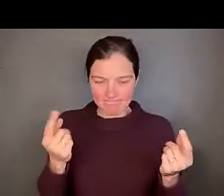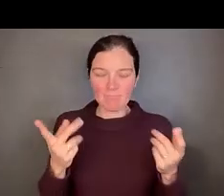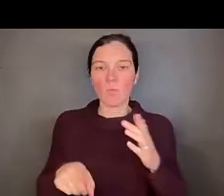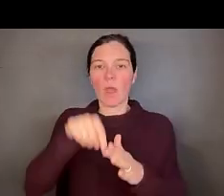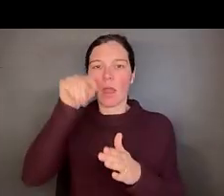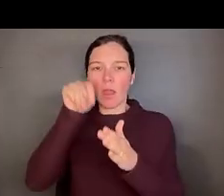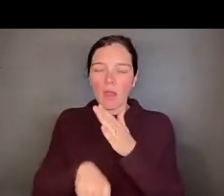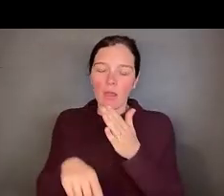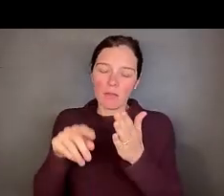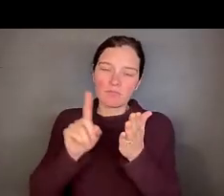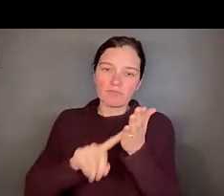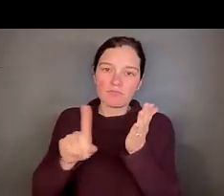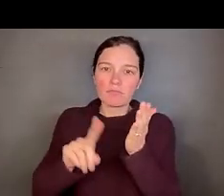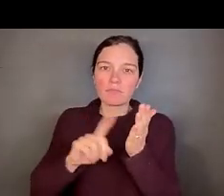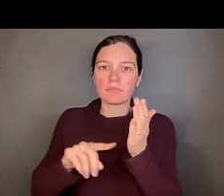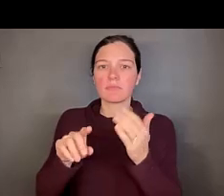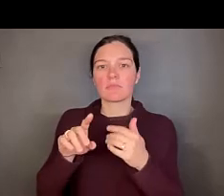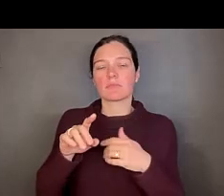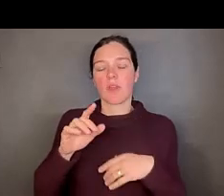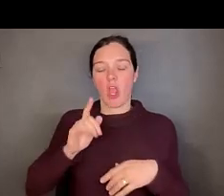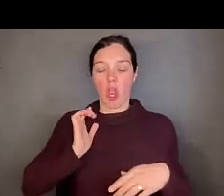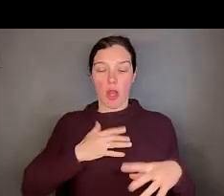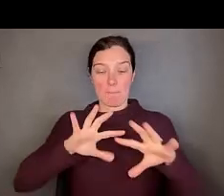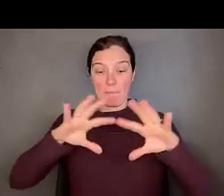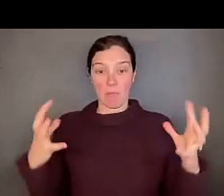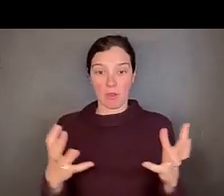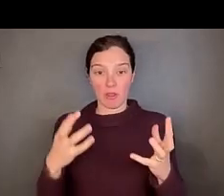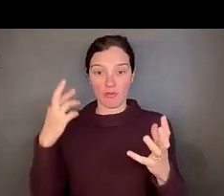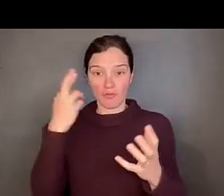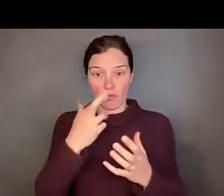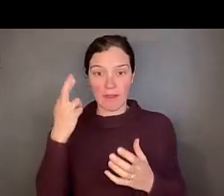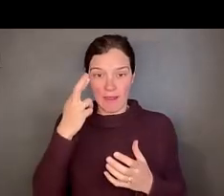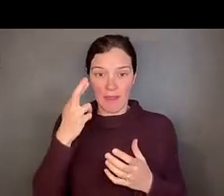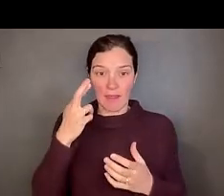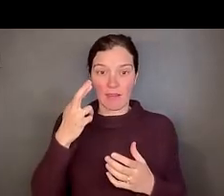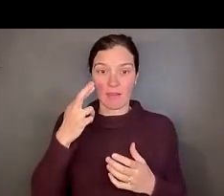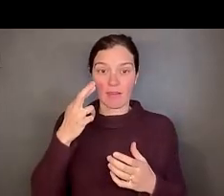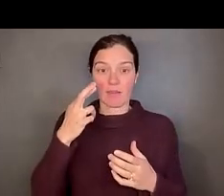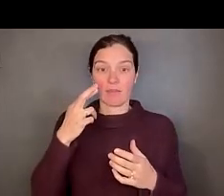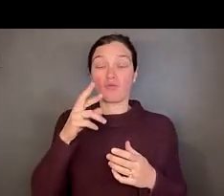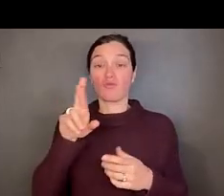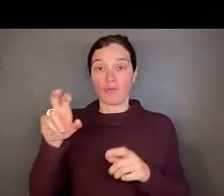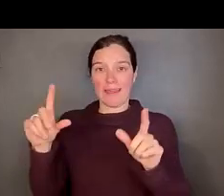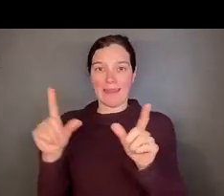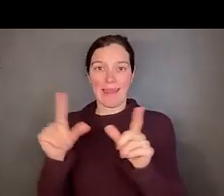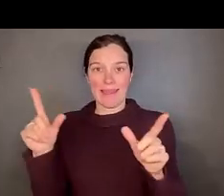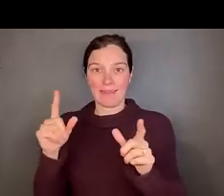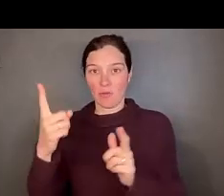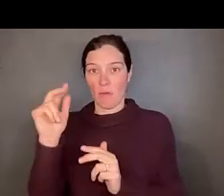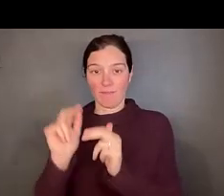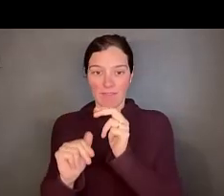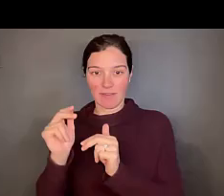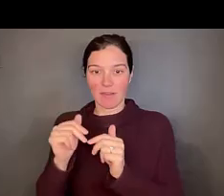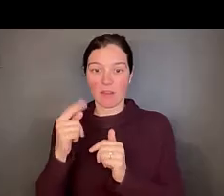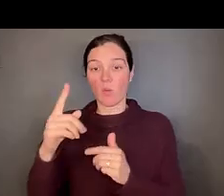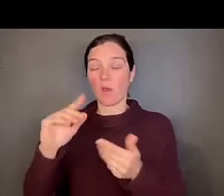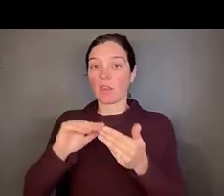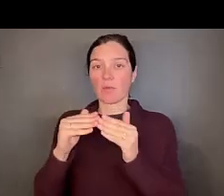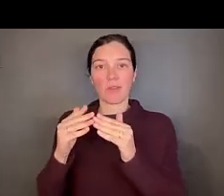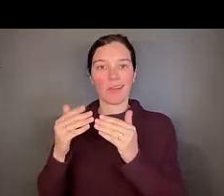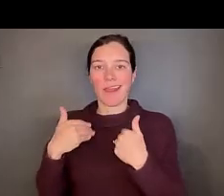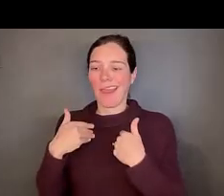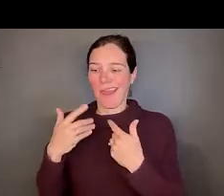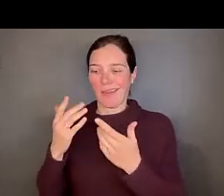dive into the demographics and relicensed a facility. We realized we were in a community that was overbedded, closed down